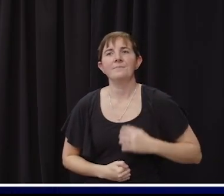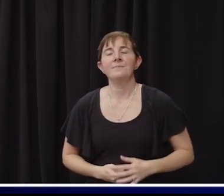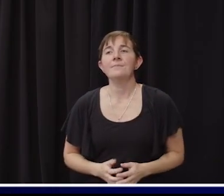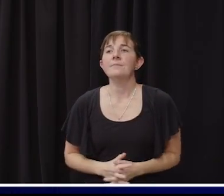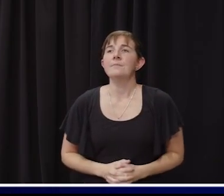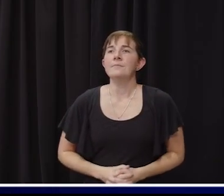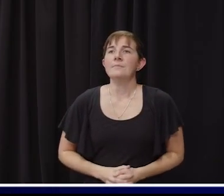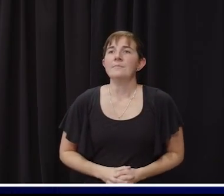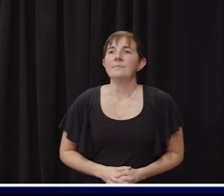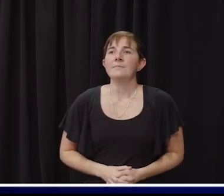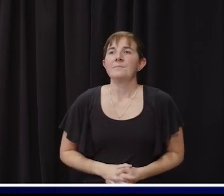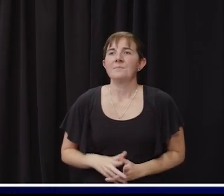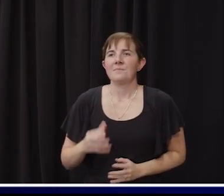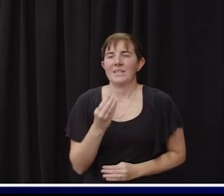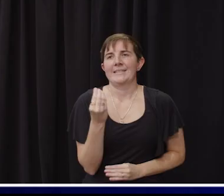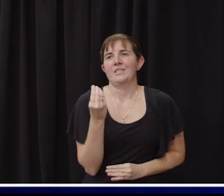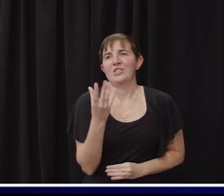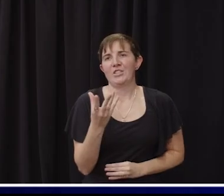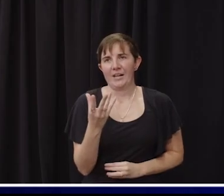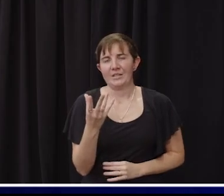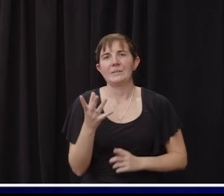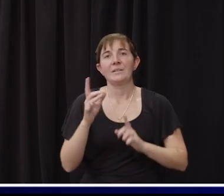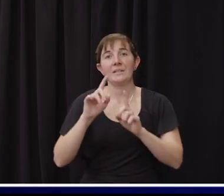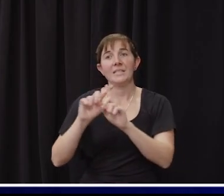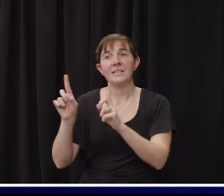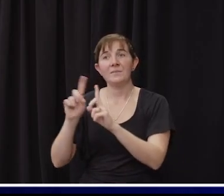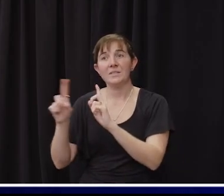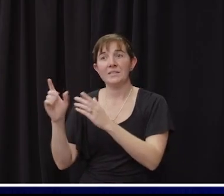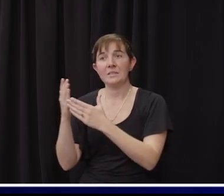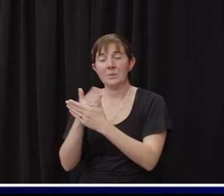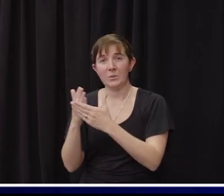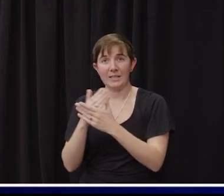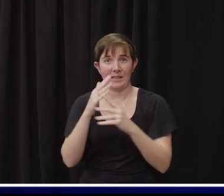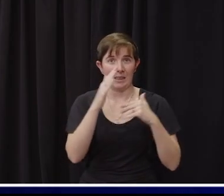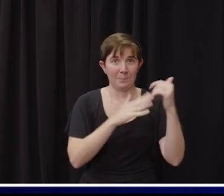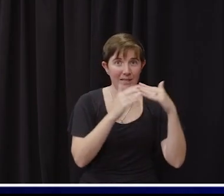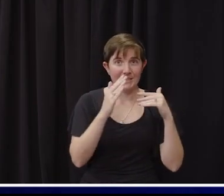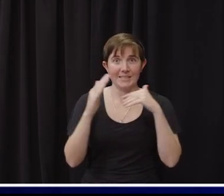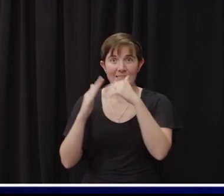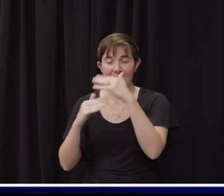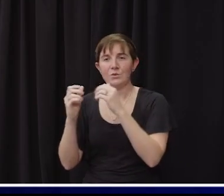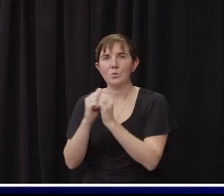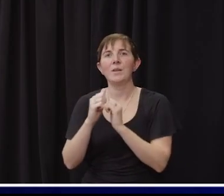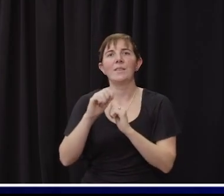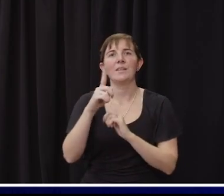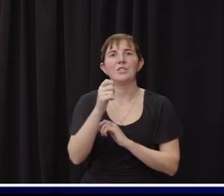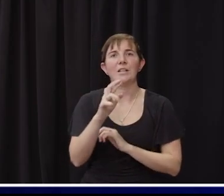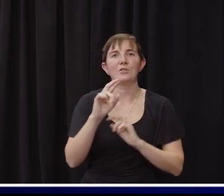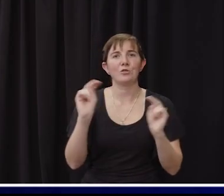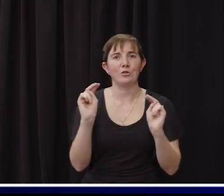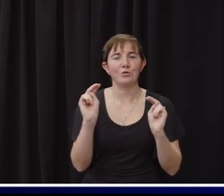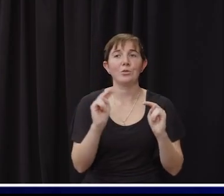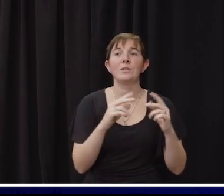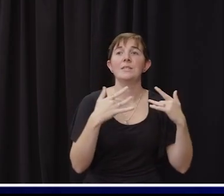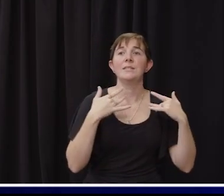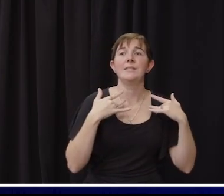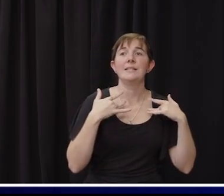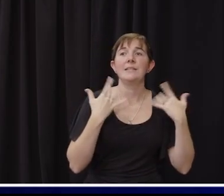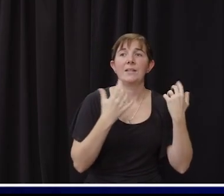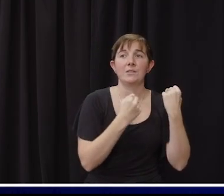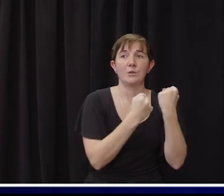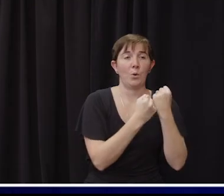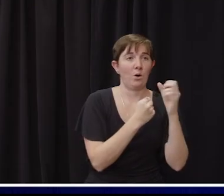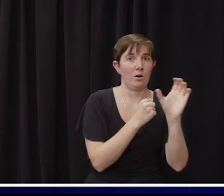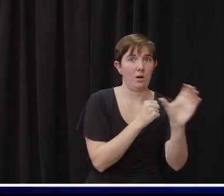And then just to share the differences between the two buildings and the gender-neutral restrooms. The event support building on the right is